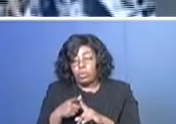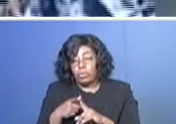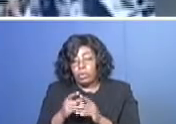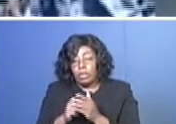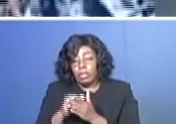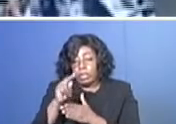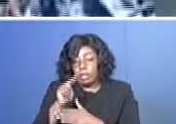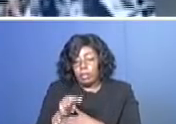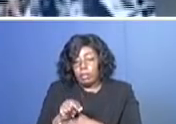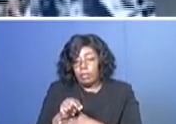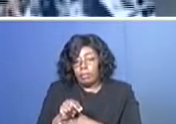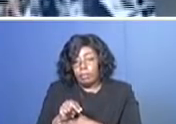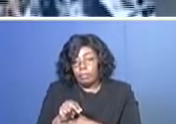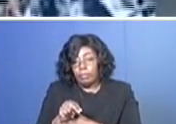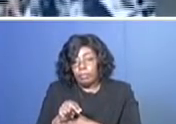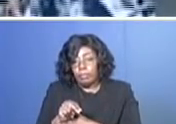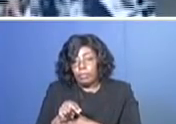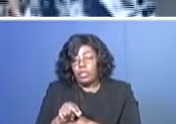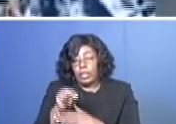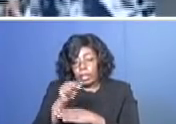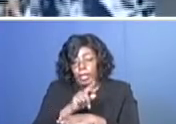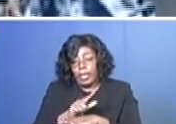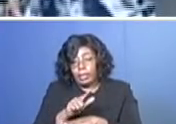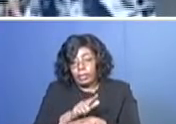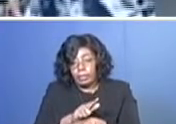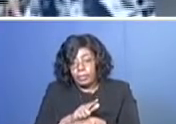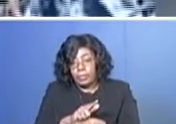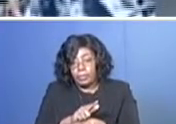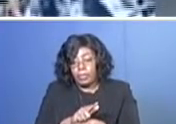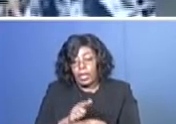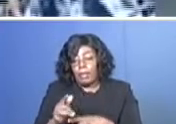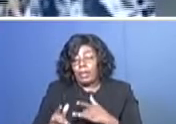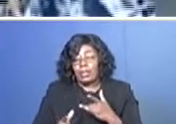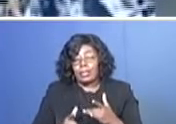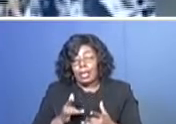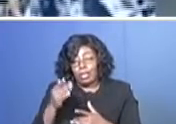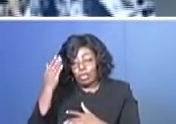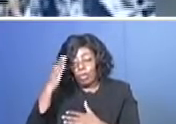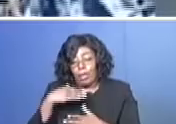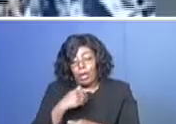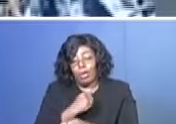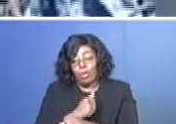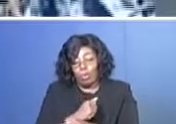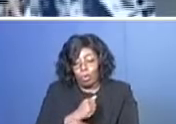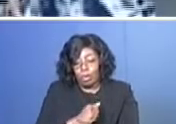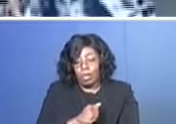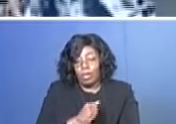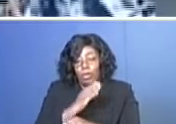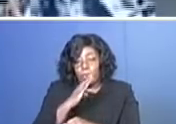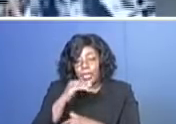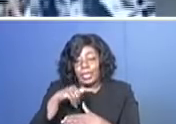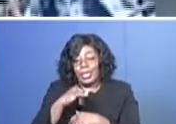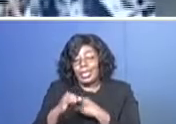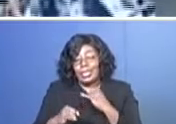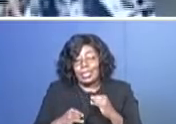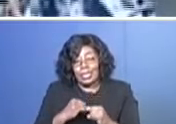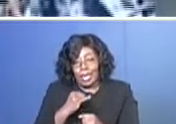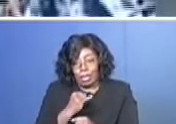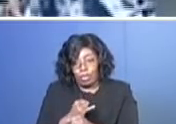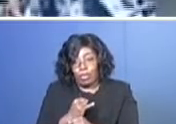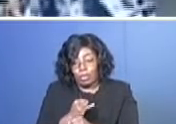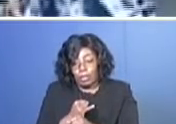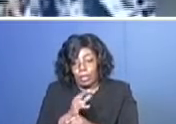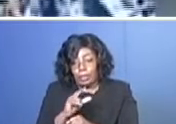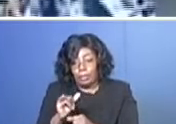Netherlands. So it's really exciting to know that my work is going to be in these international collections. I've